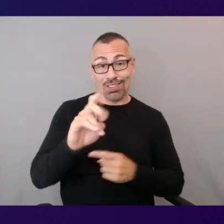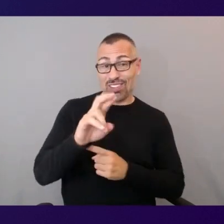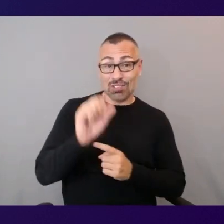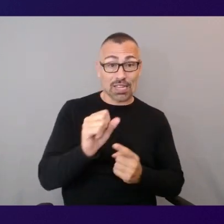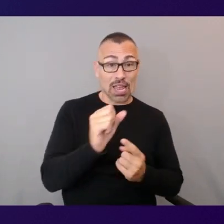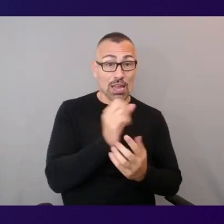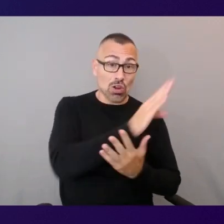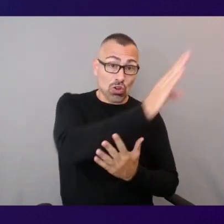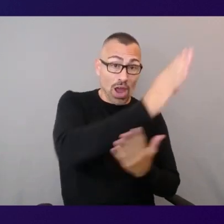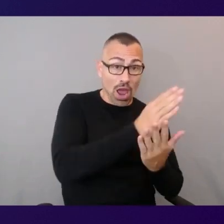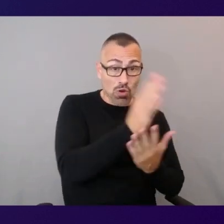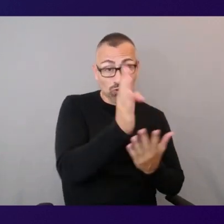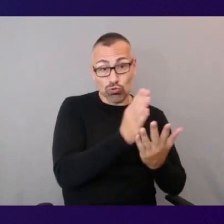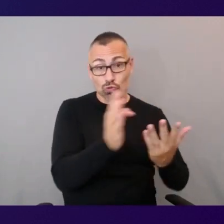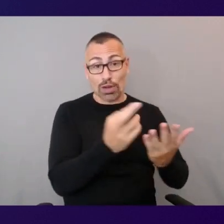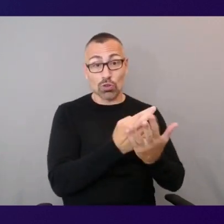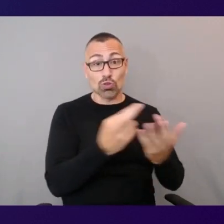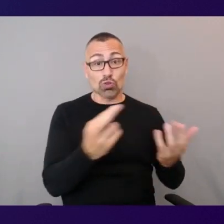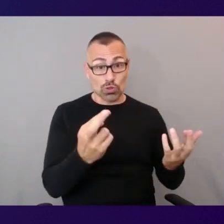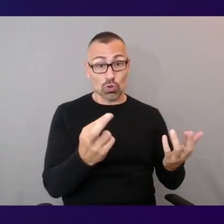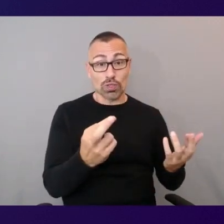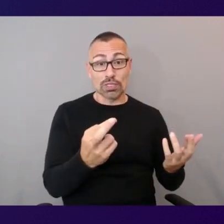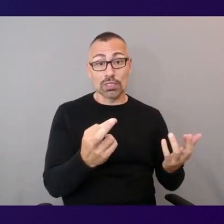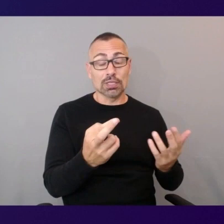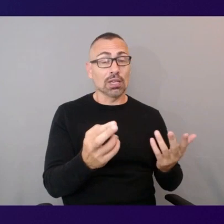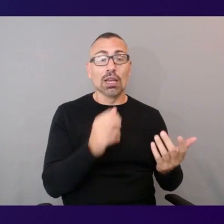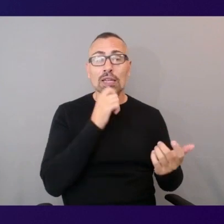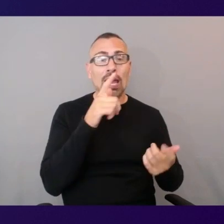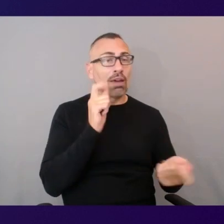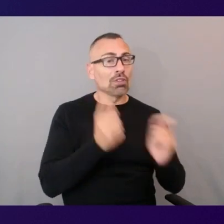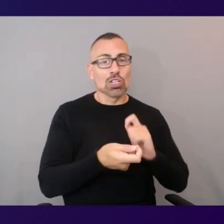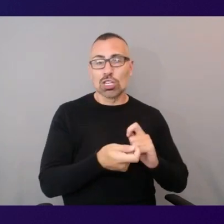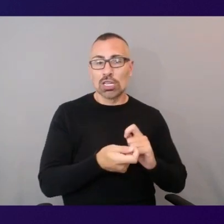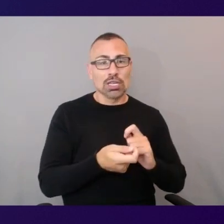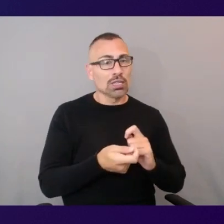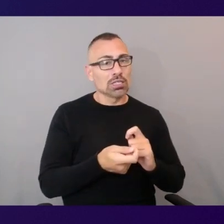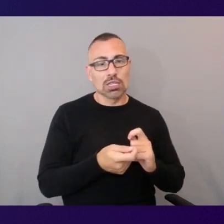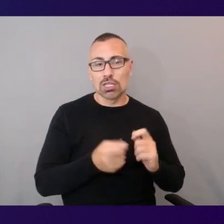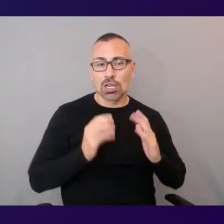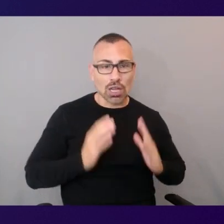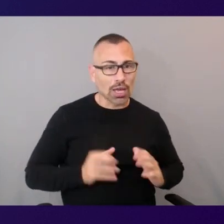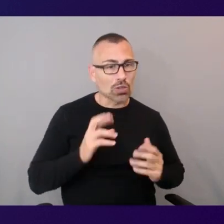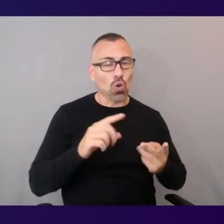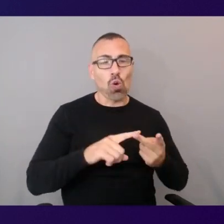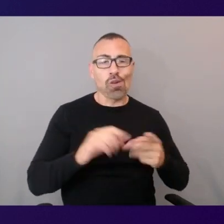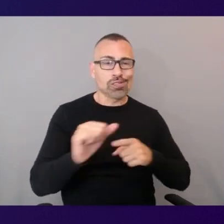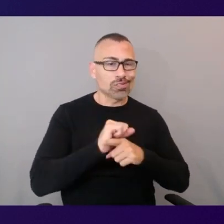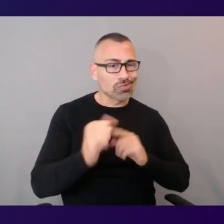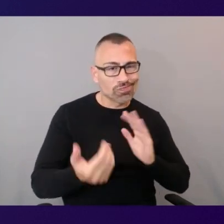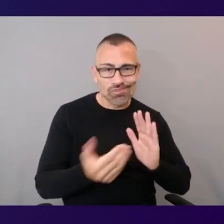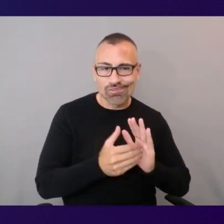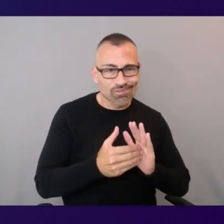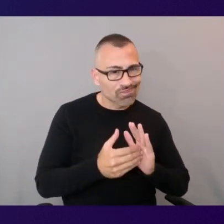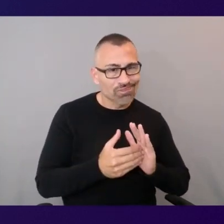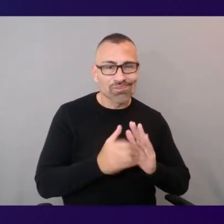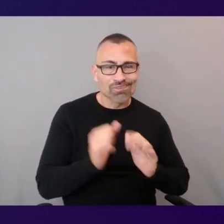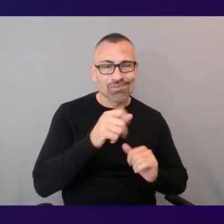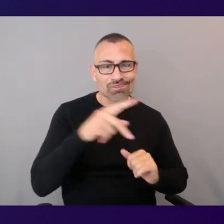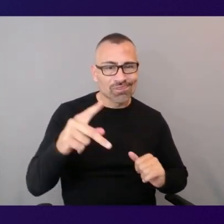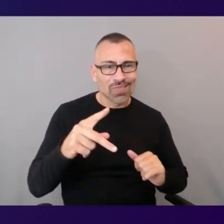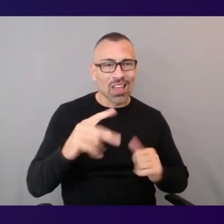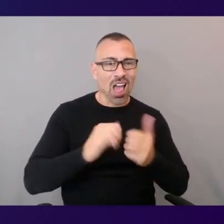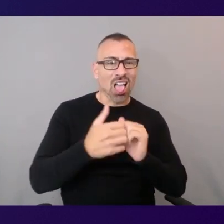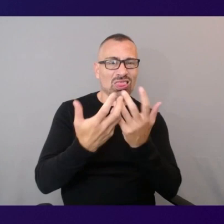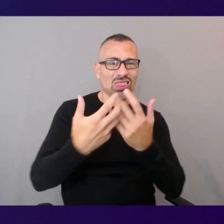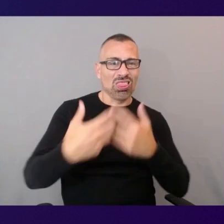completely seamlessly, no changing of clients, no retraining of how the application works. Admins are very familiar with